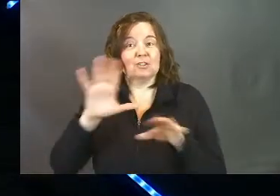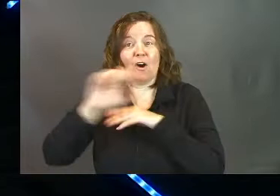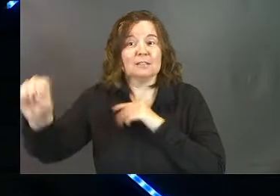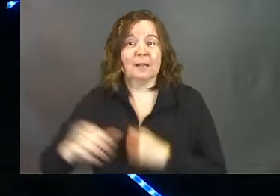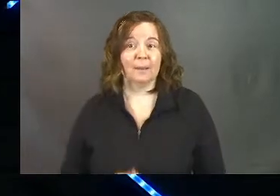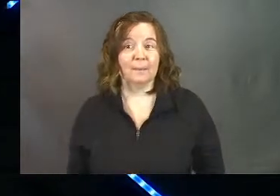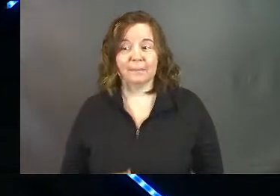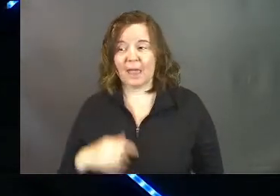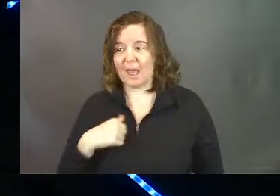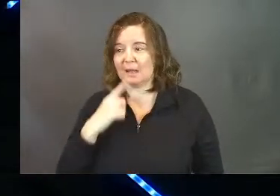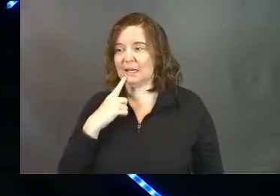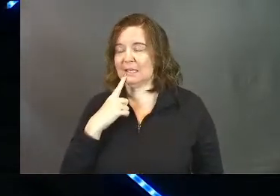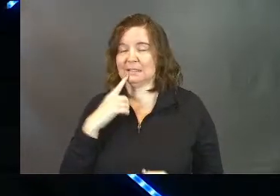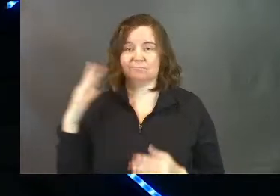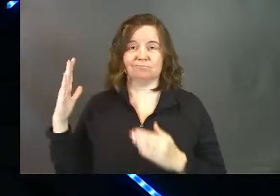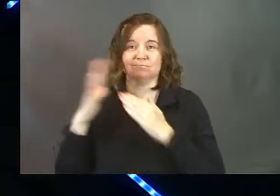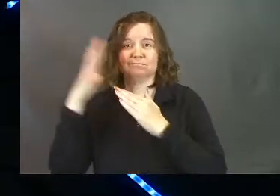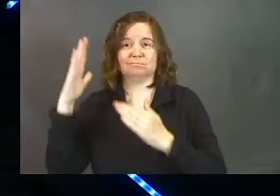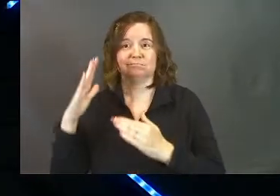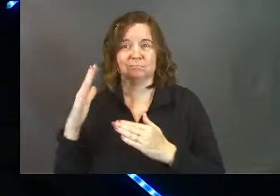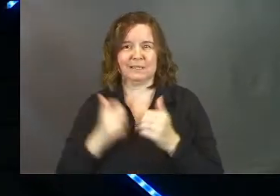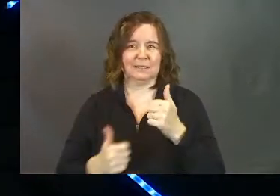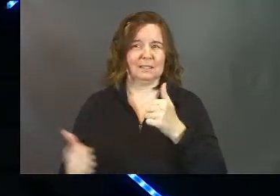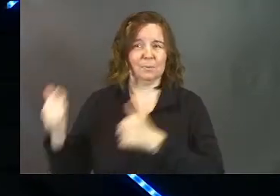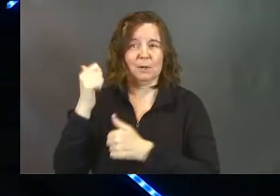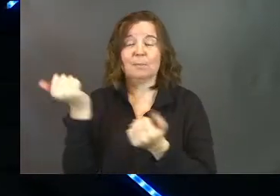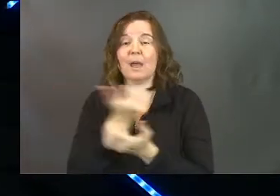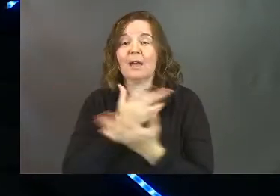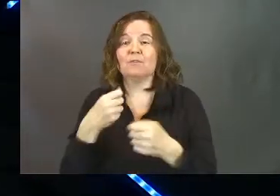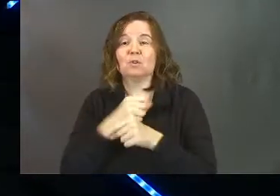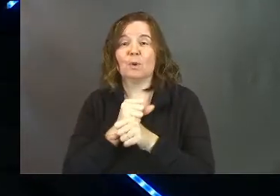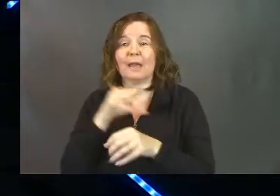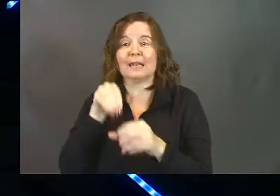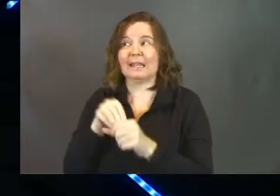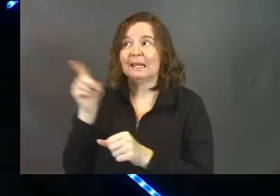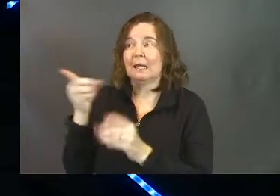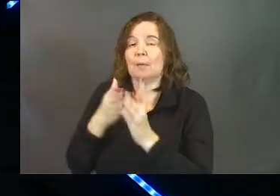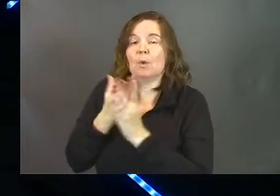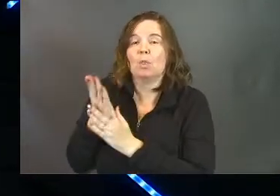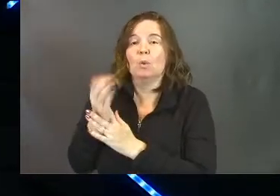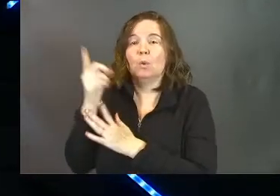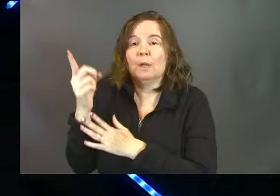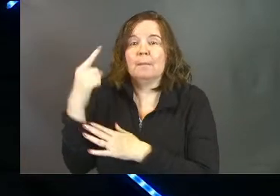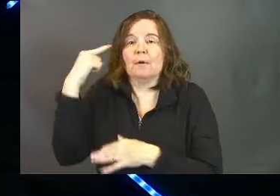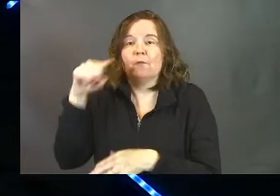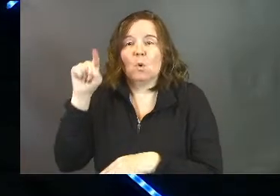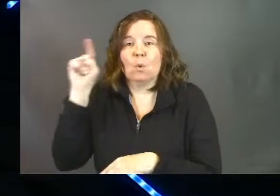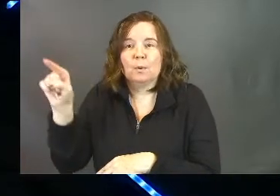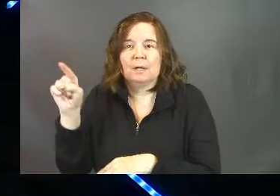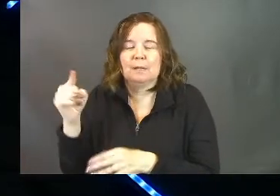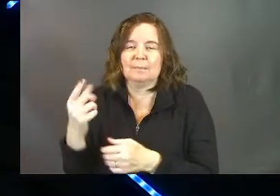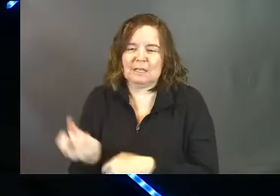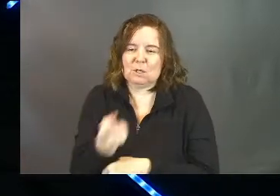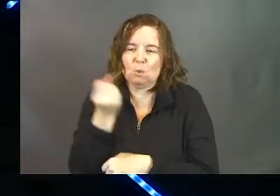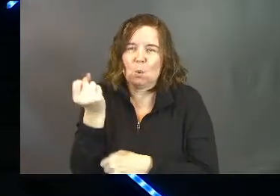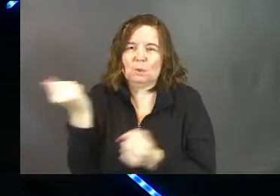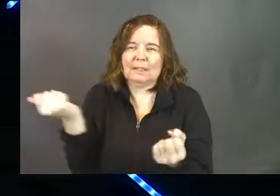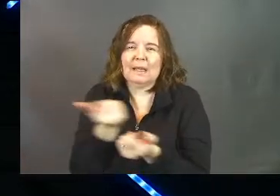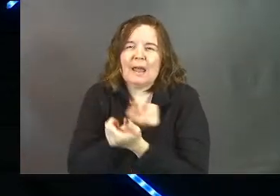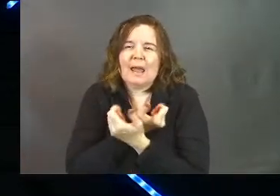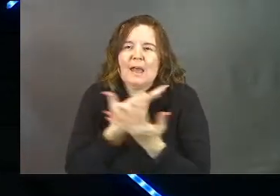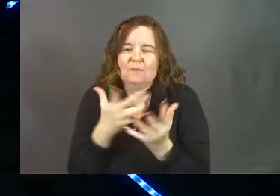awesome, and he's ultimate. He's supreme. Everything is created in him, through him, for him. He's holding